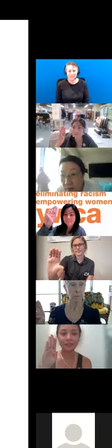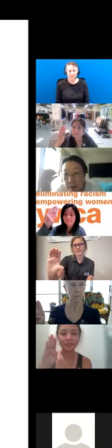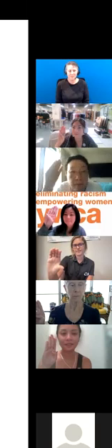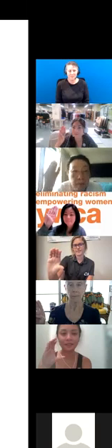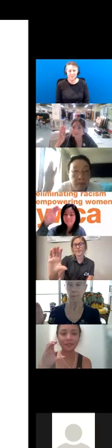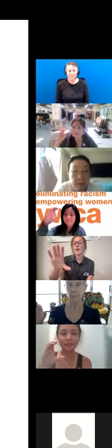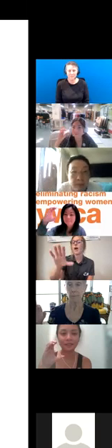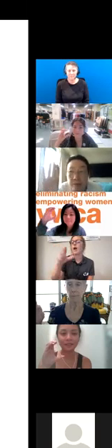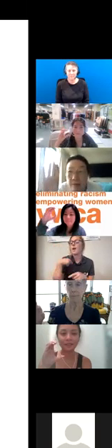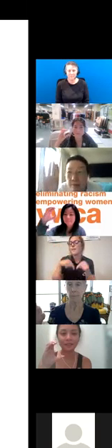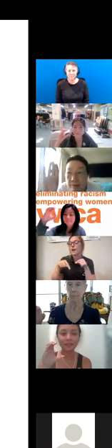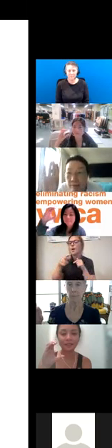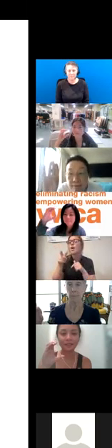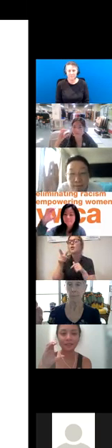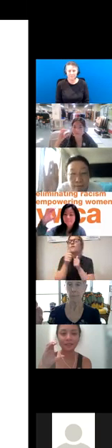C.